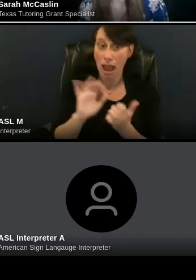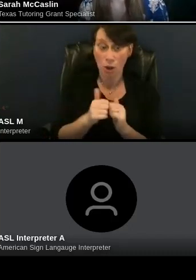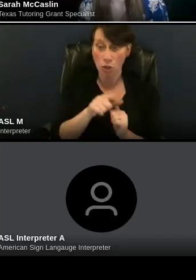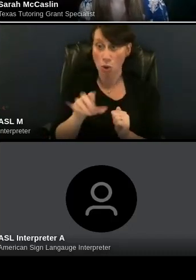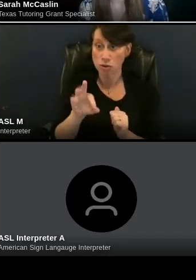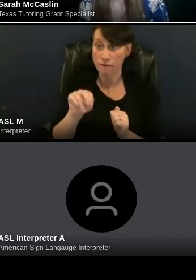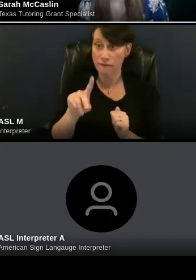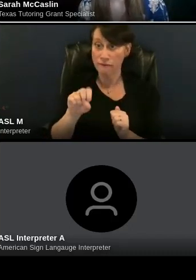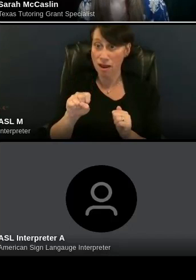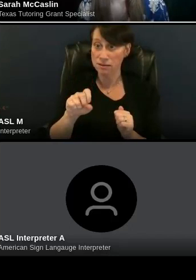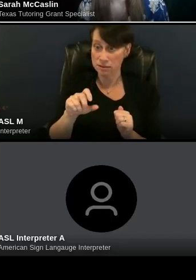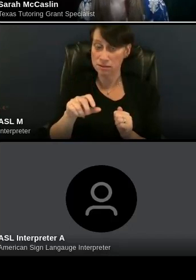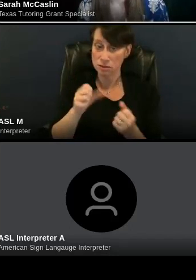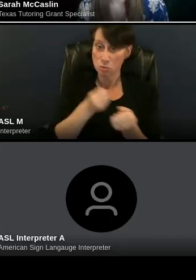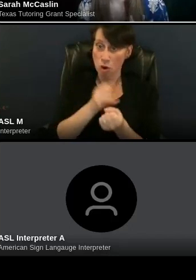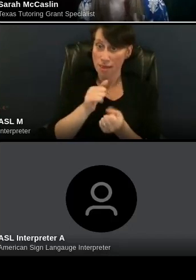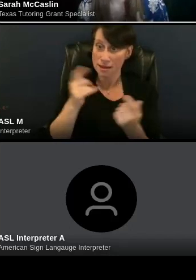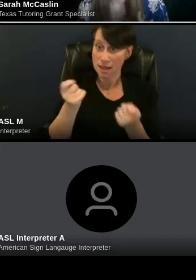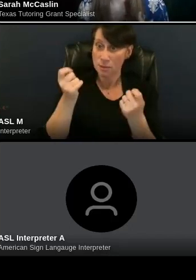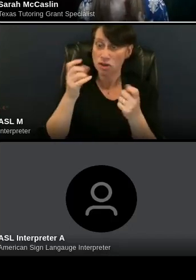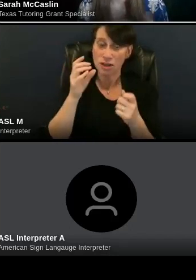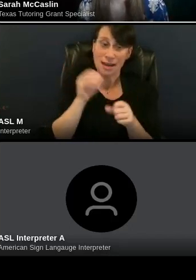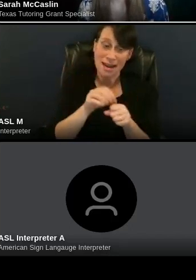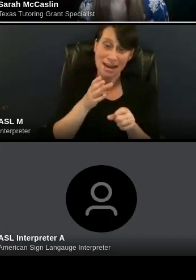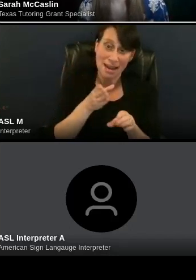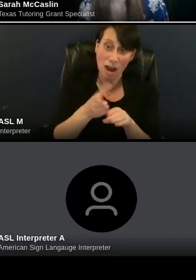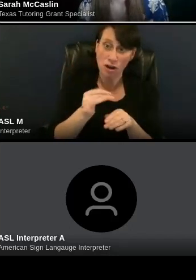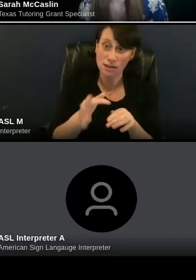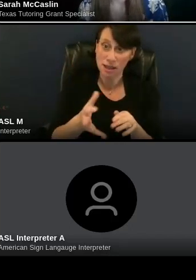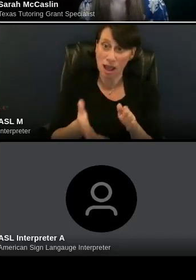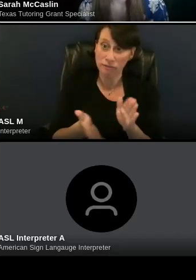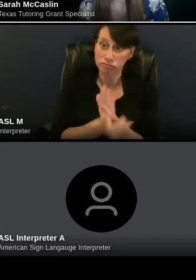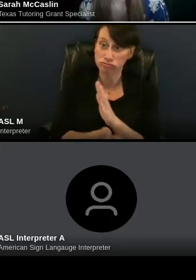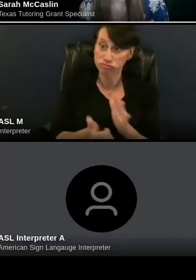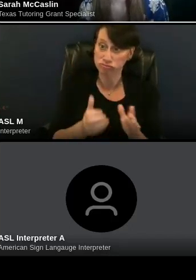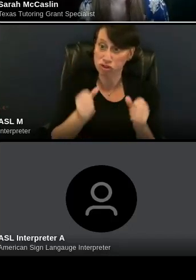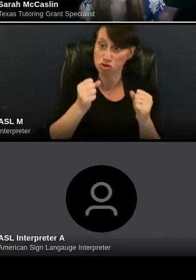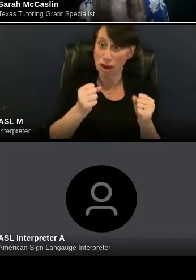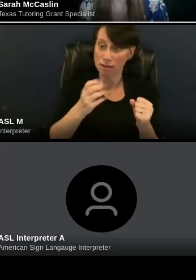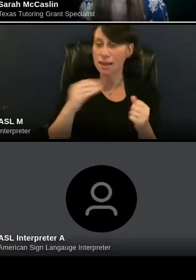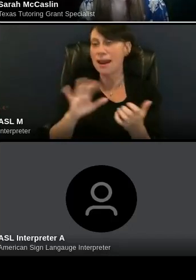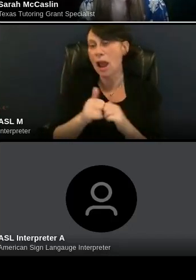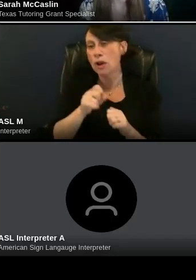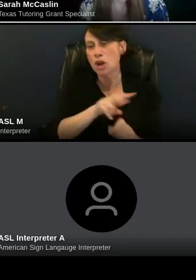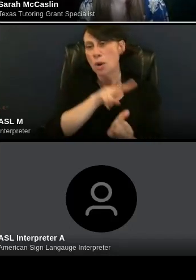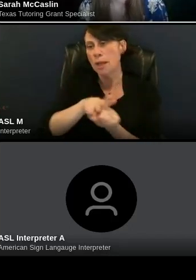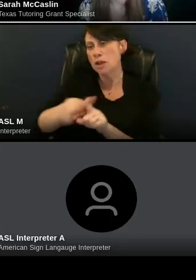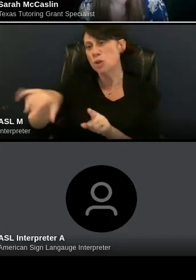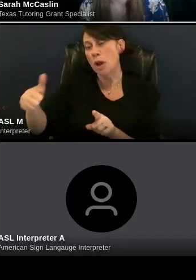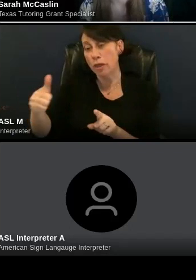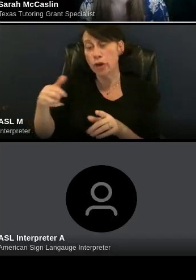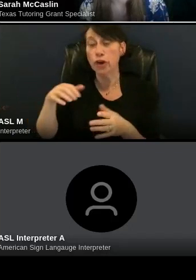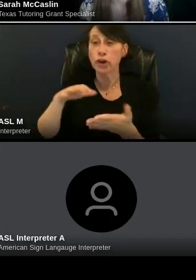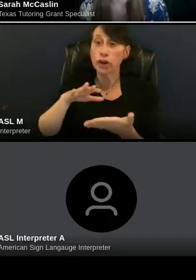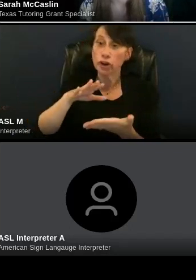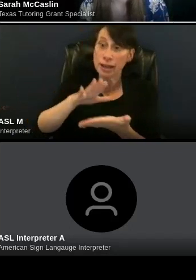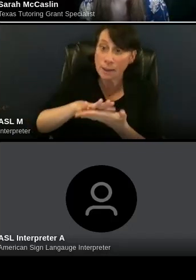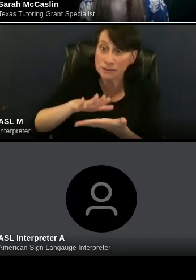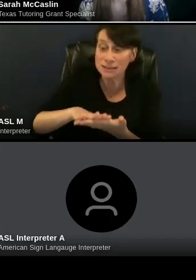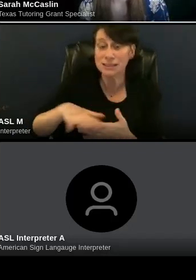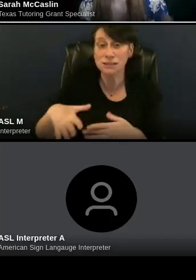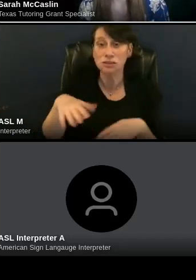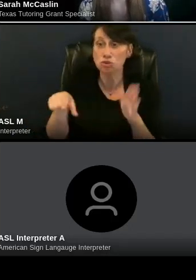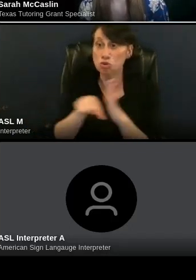those celebrations and areas of strength? And then how can you replicate those on different campuses, different grade levels? And how can